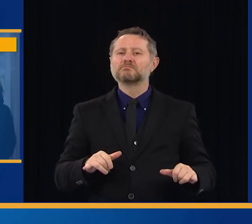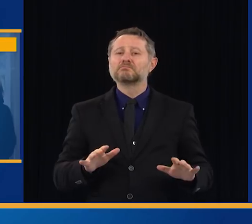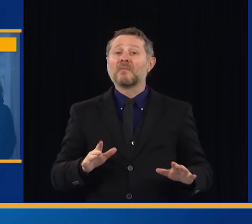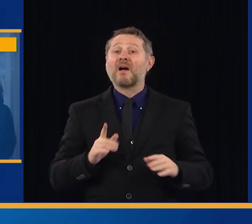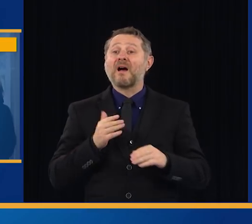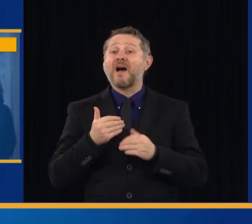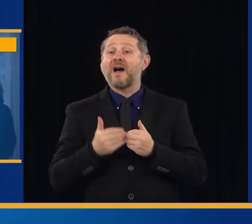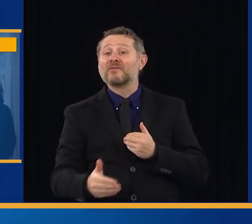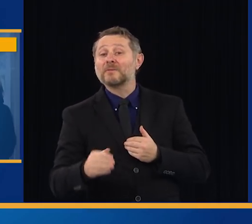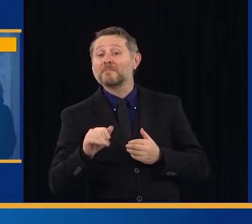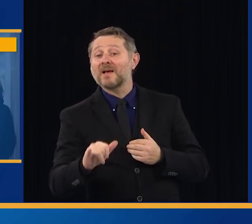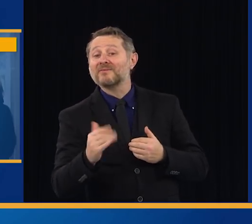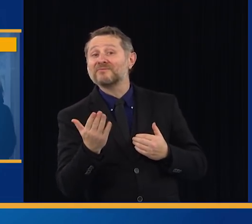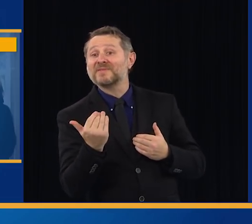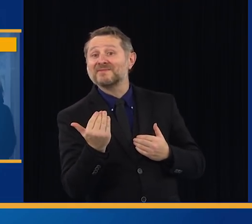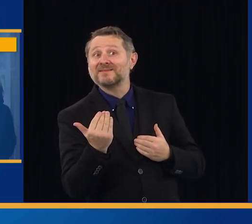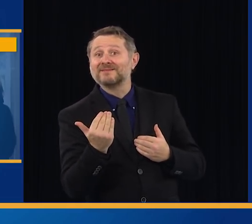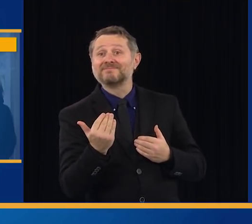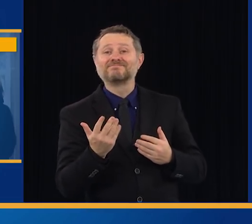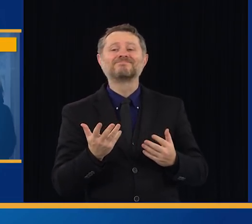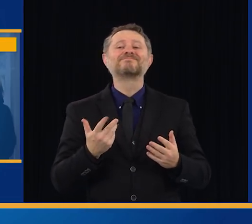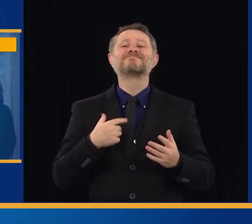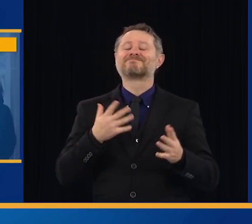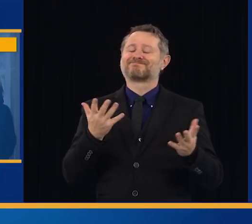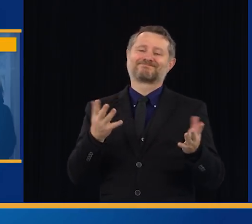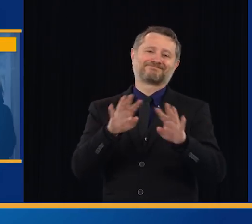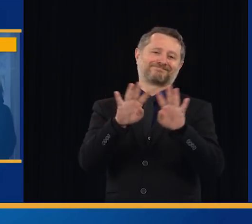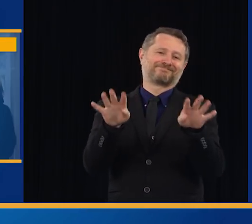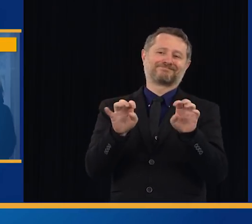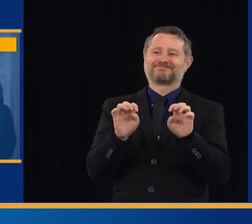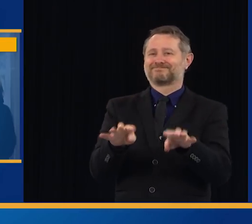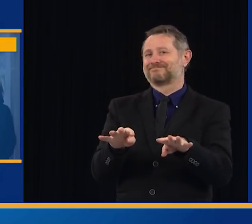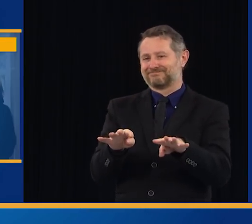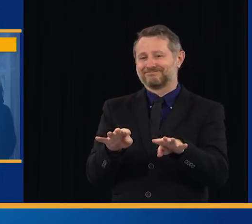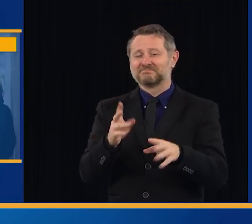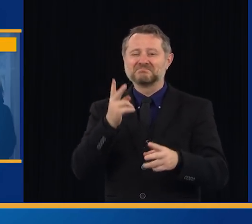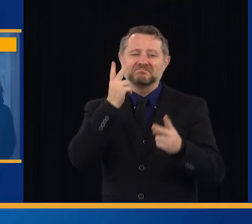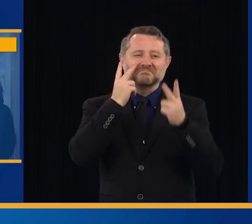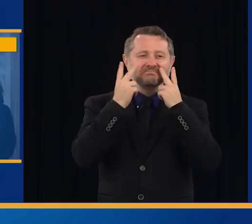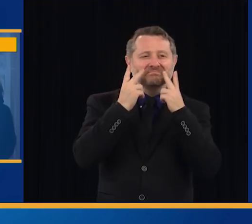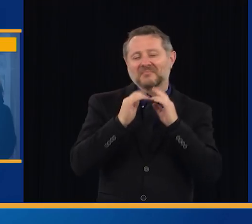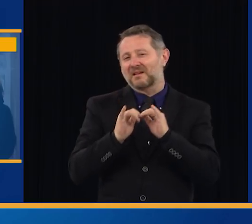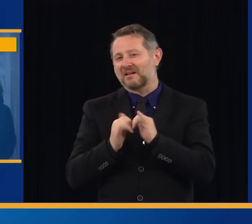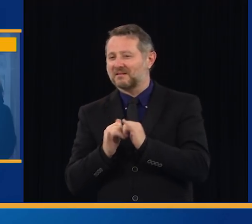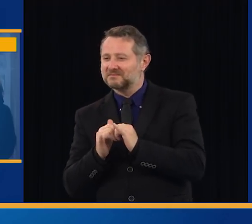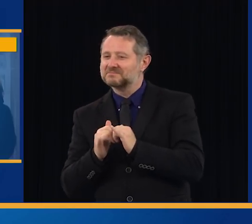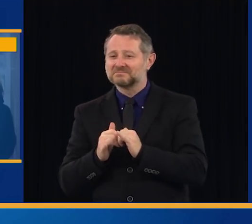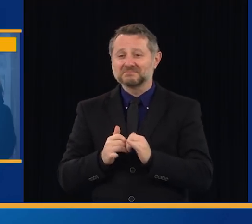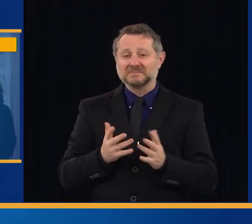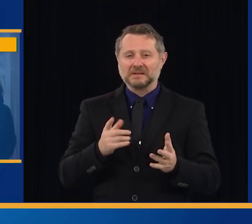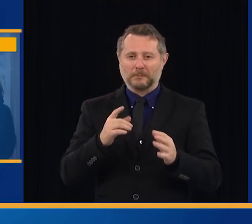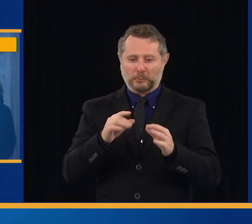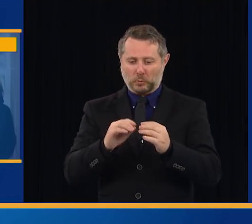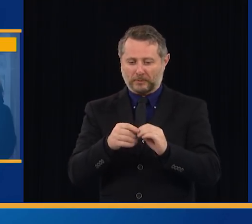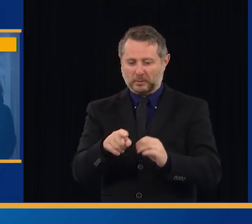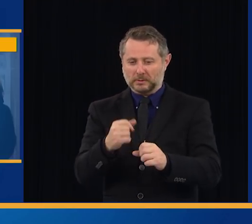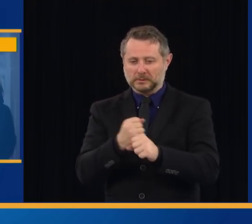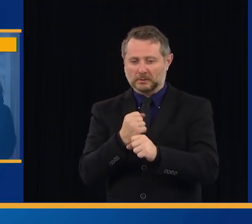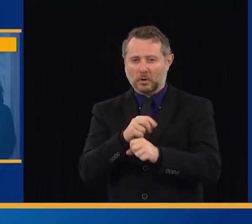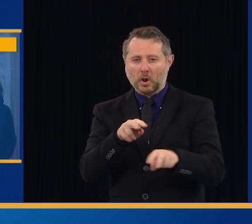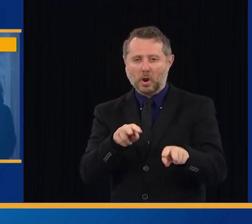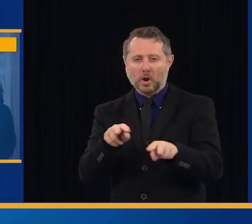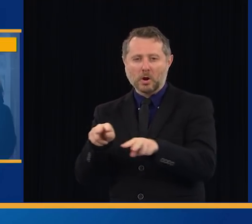then, I don't know. We will see depending on what the data shows. What does that